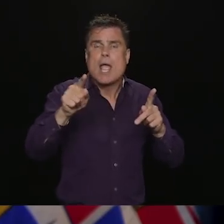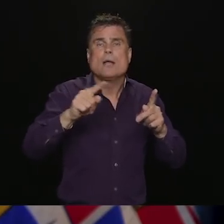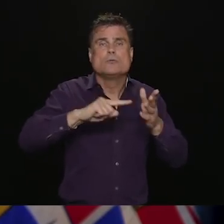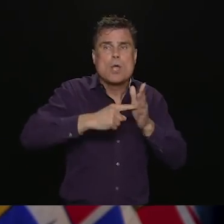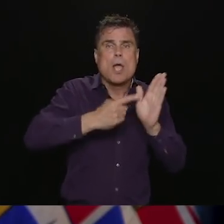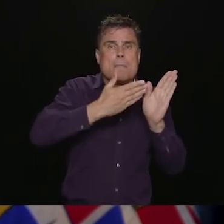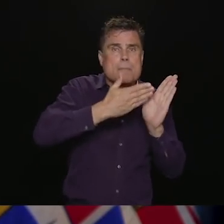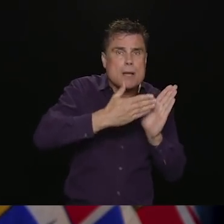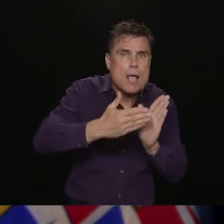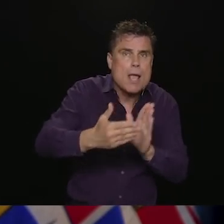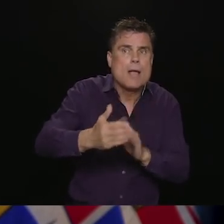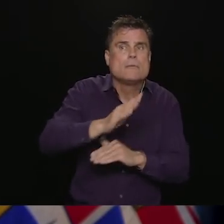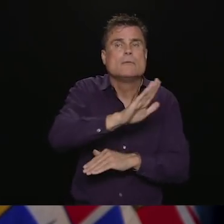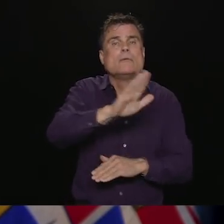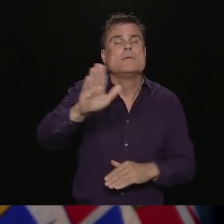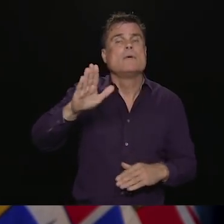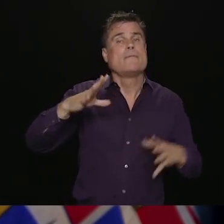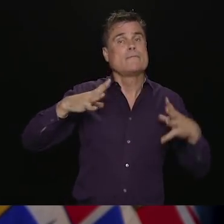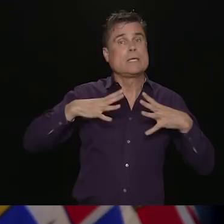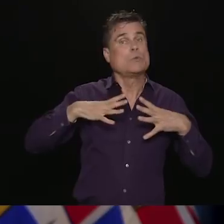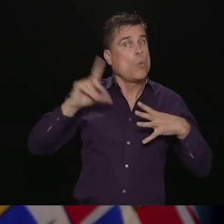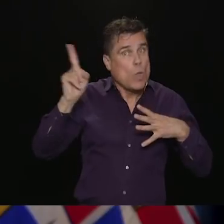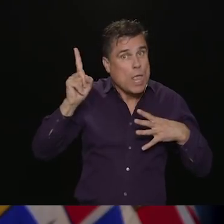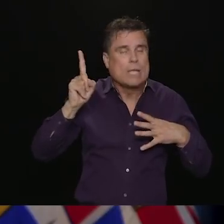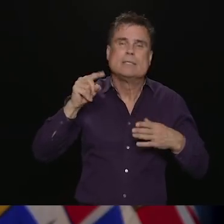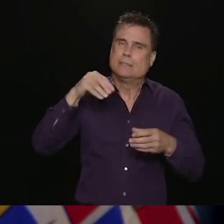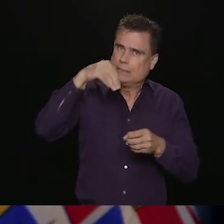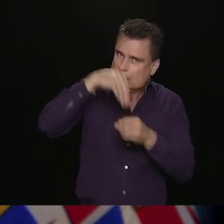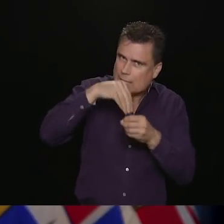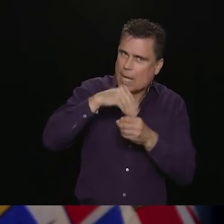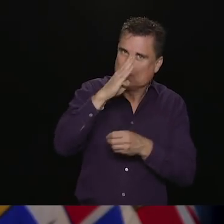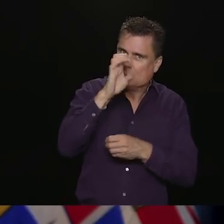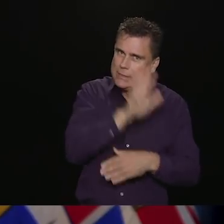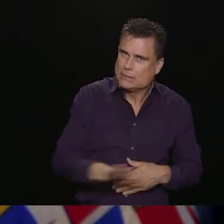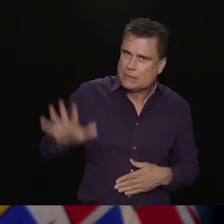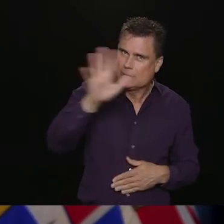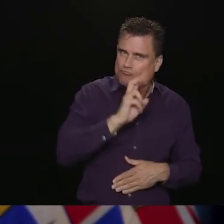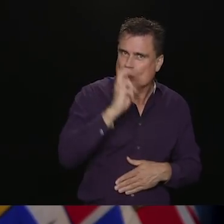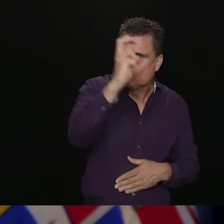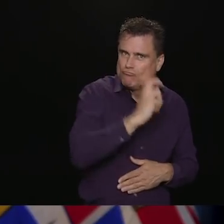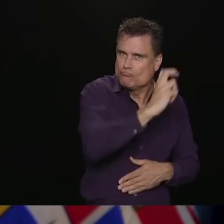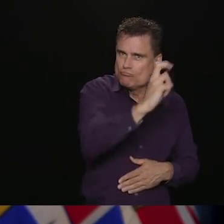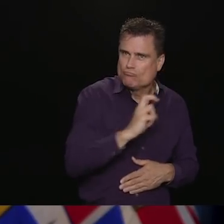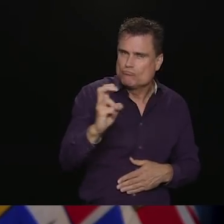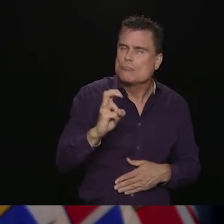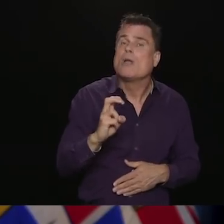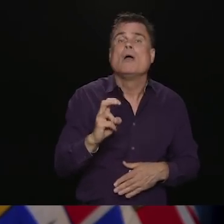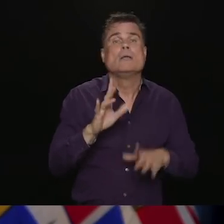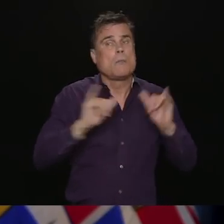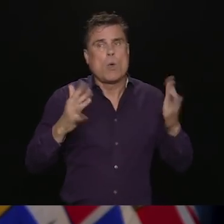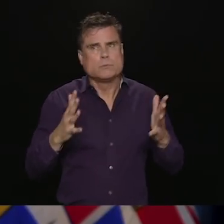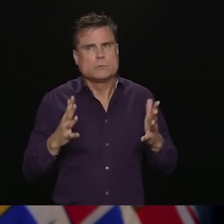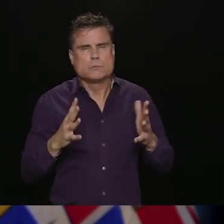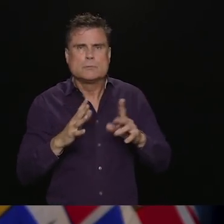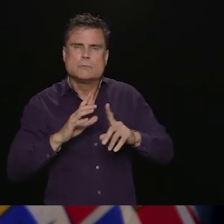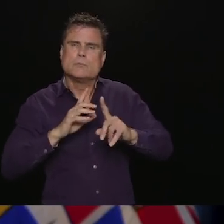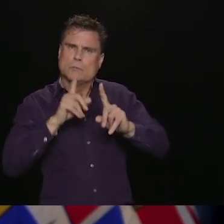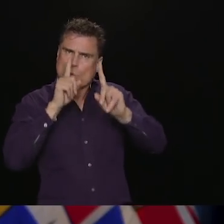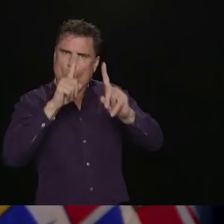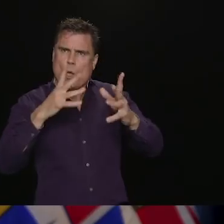bounds of making sure we have our physical distancing, doing it in a way that protects the communities that we're going to visit.